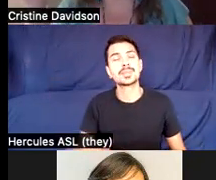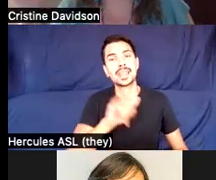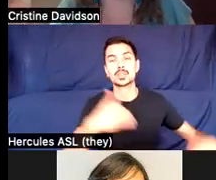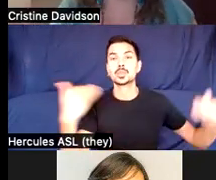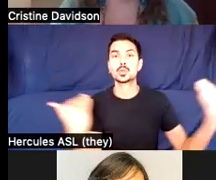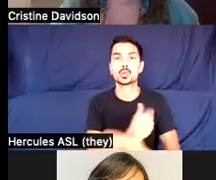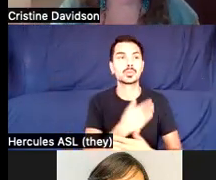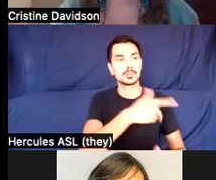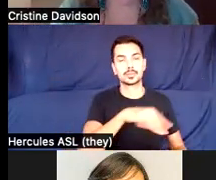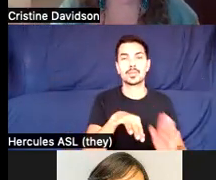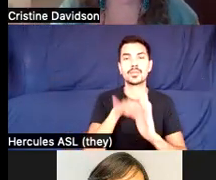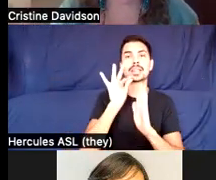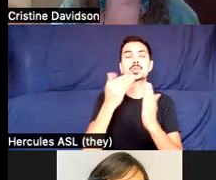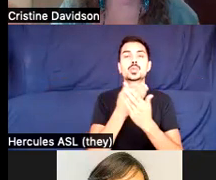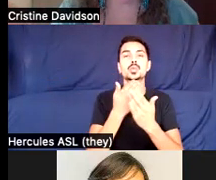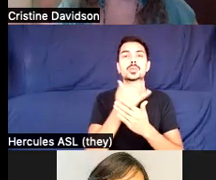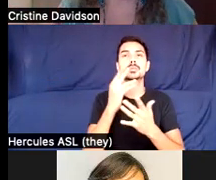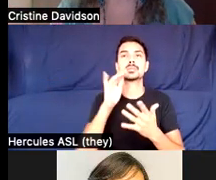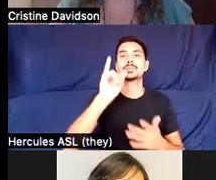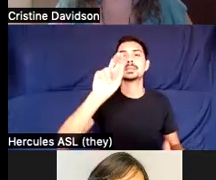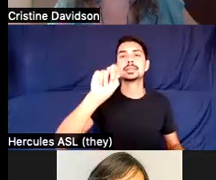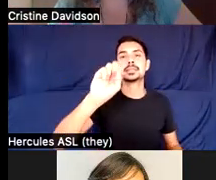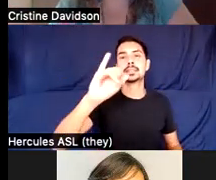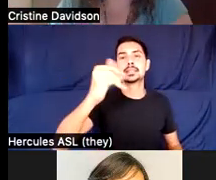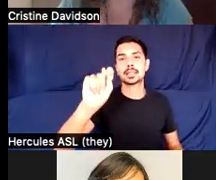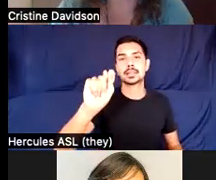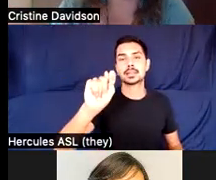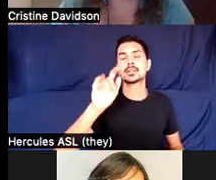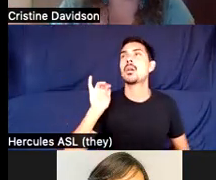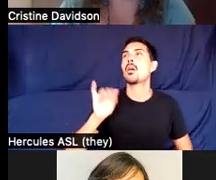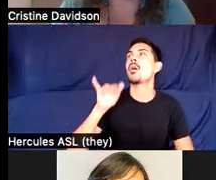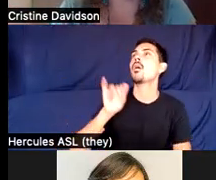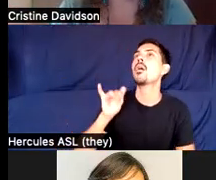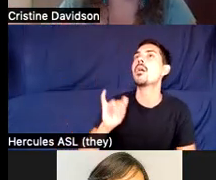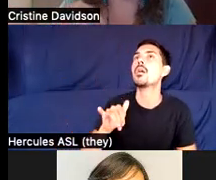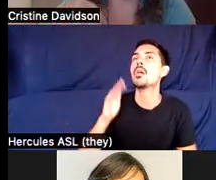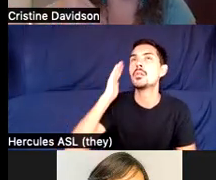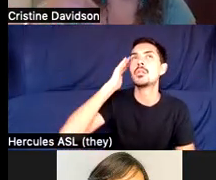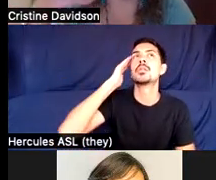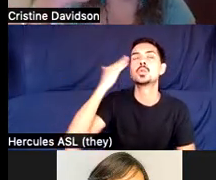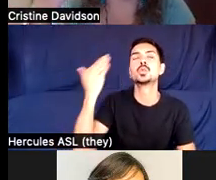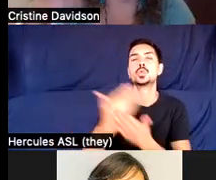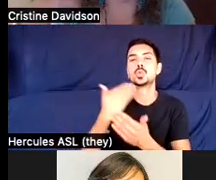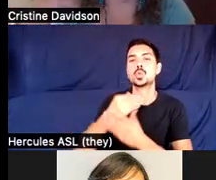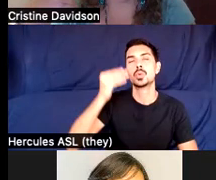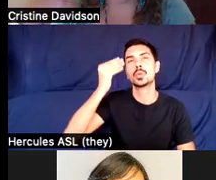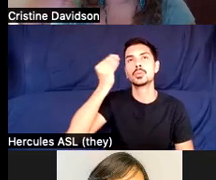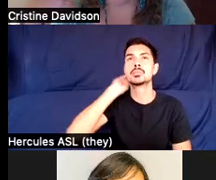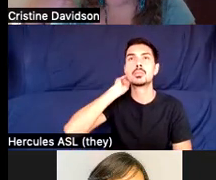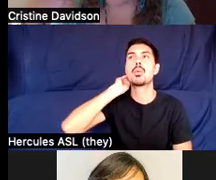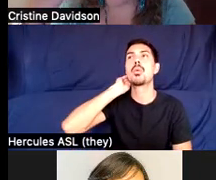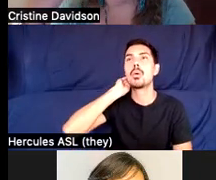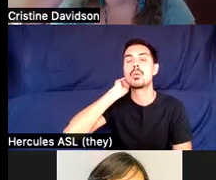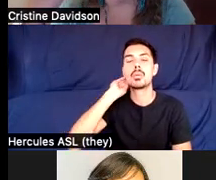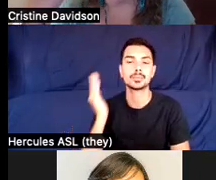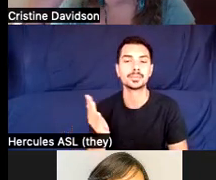can have a light bulb moment at that time, right? And anytime we can do that is helpful, to know that we're not alone